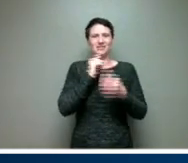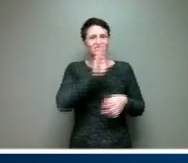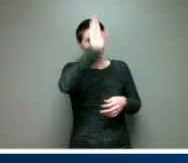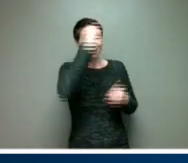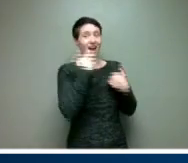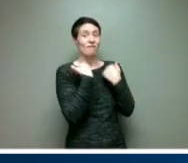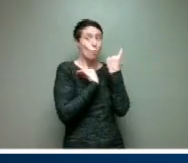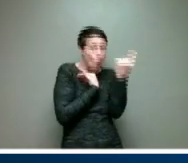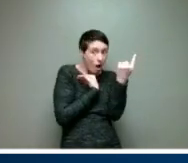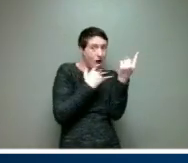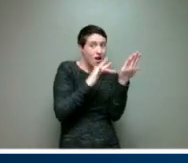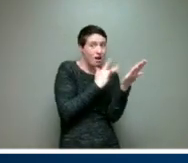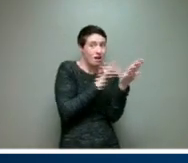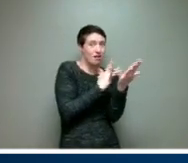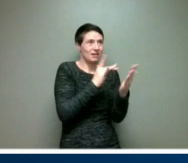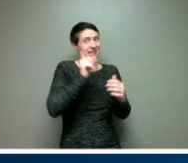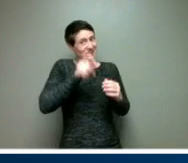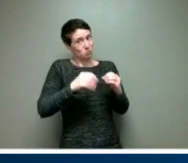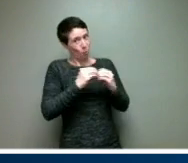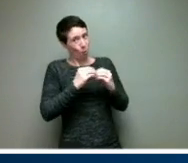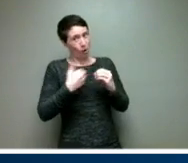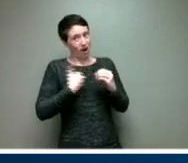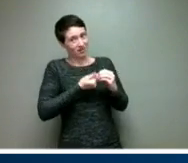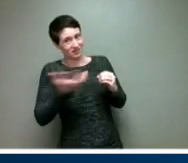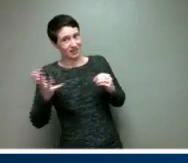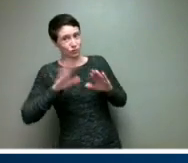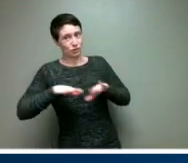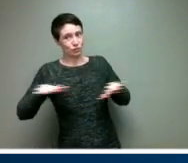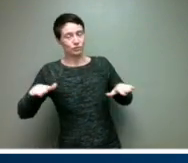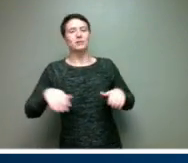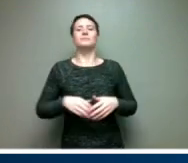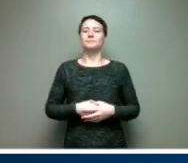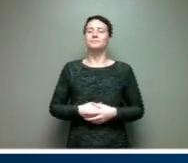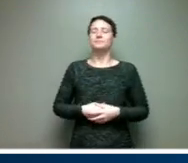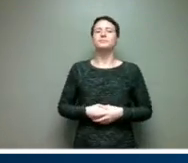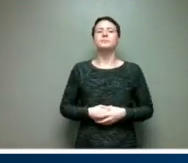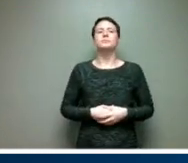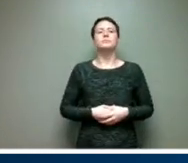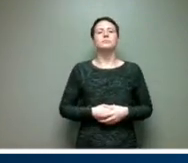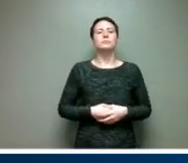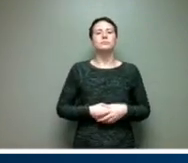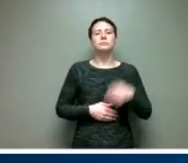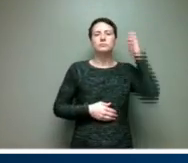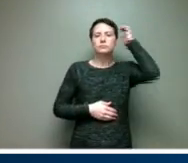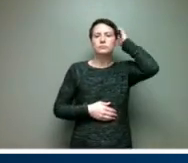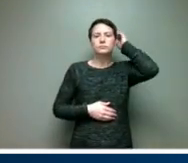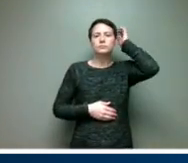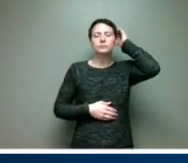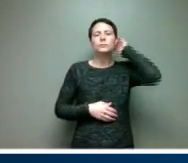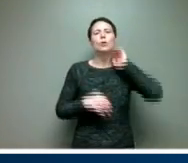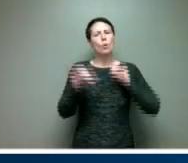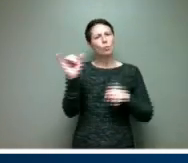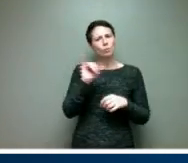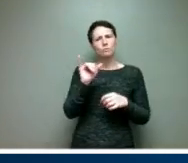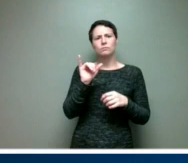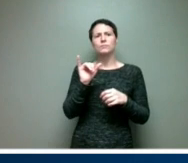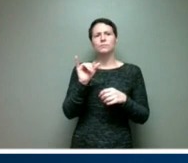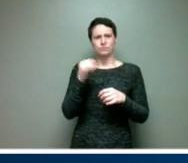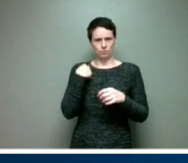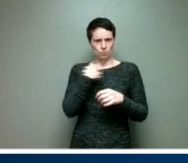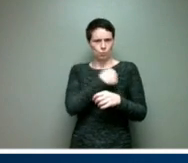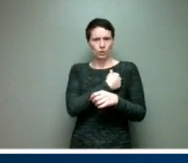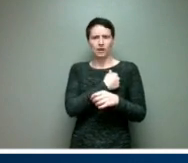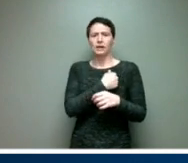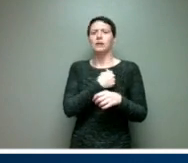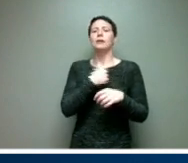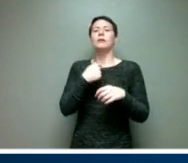that we already had in our school district, and then we were able to loan those out to our parents. So we did not go out and buy